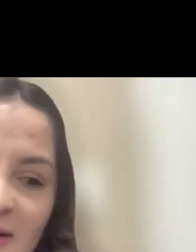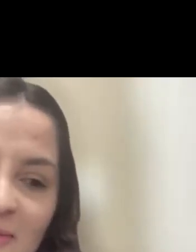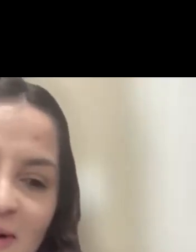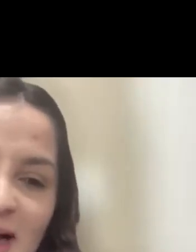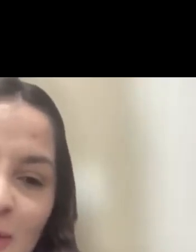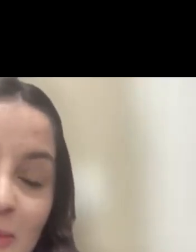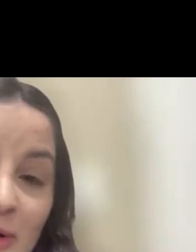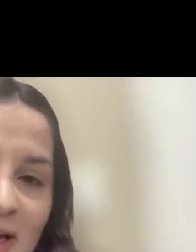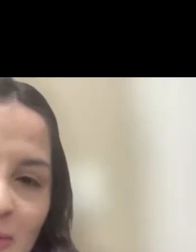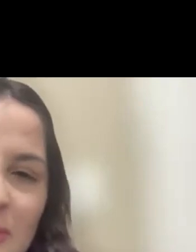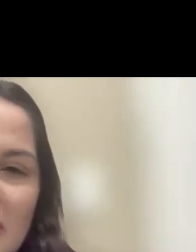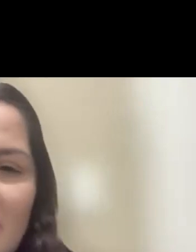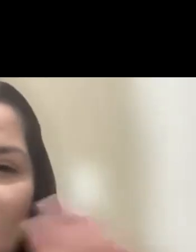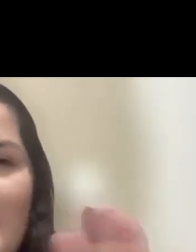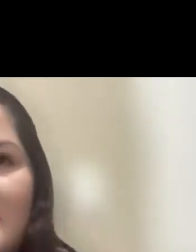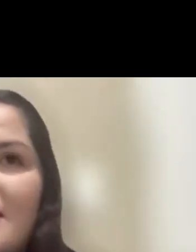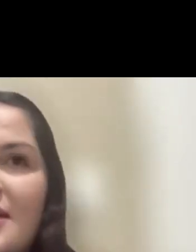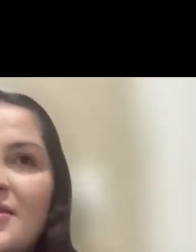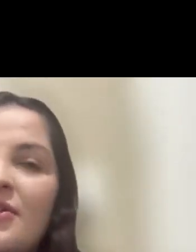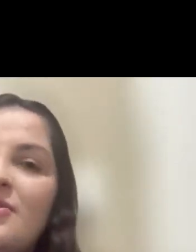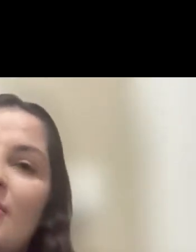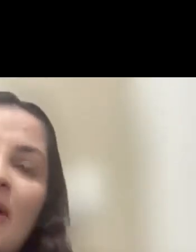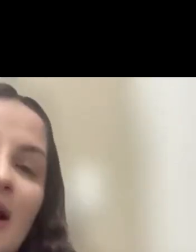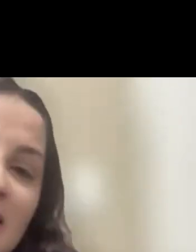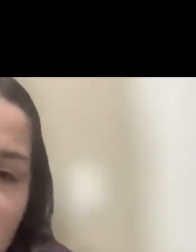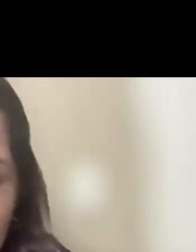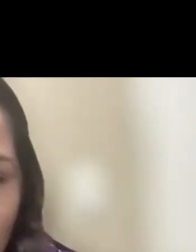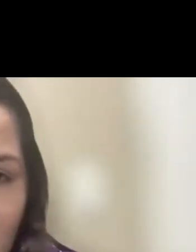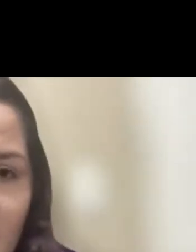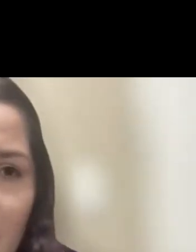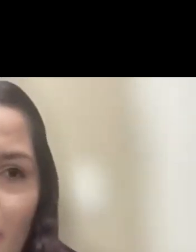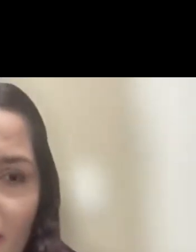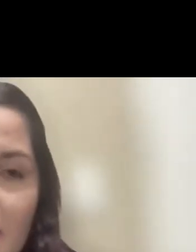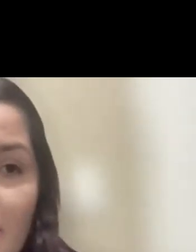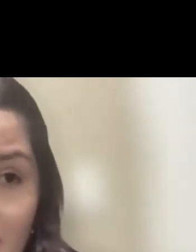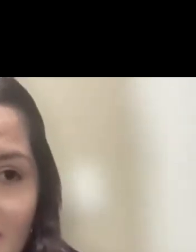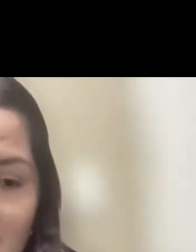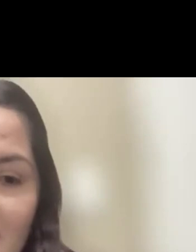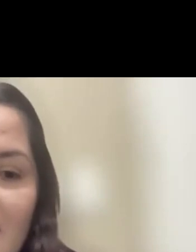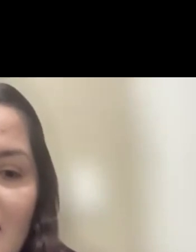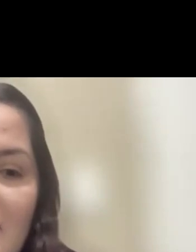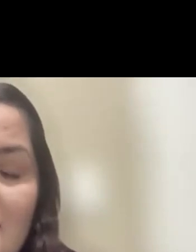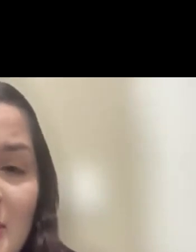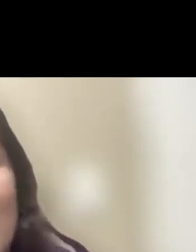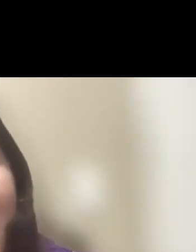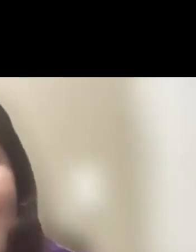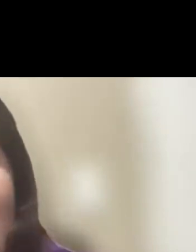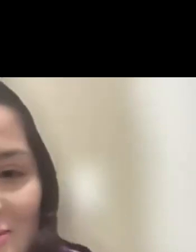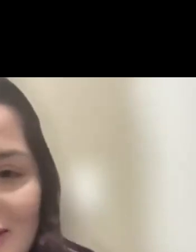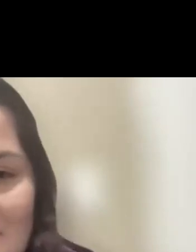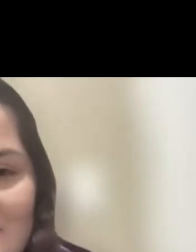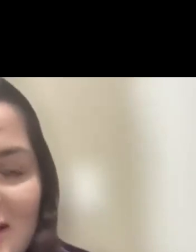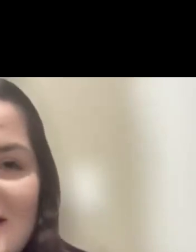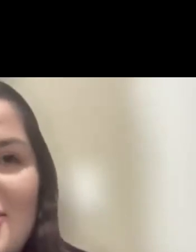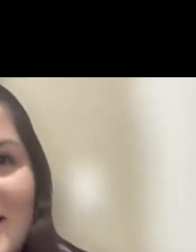delivery, how people in my community would even know about these things. So I think that's also like a very important component. People shouldn't have